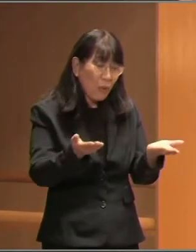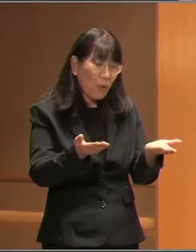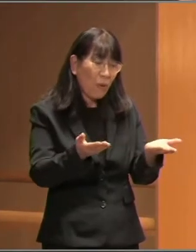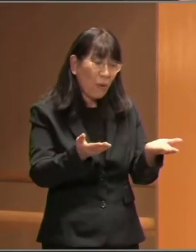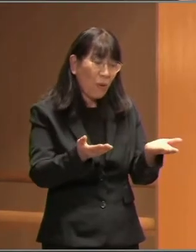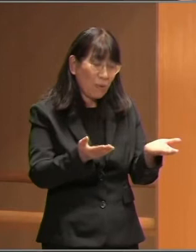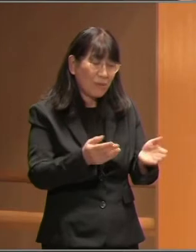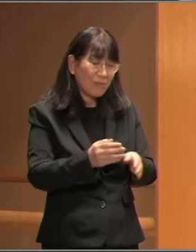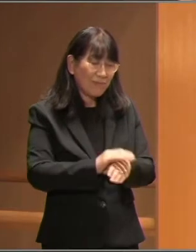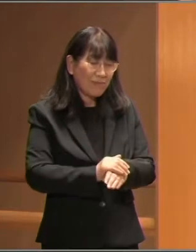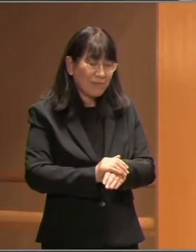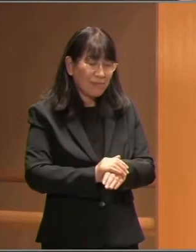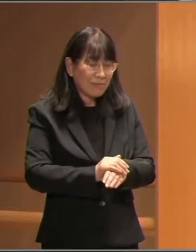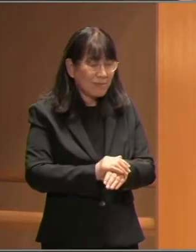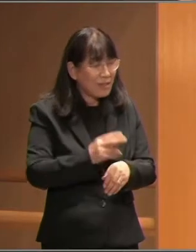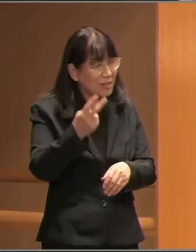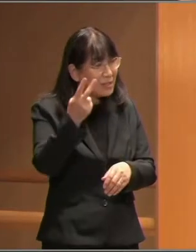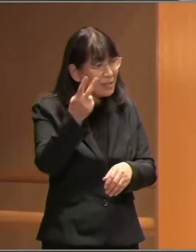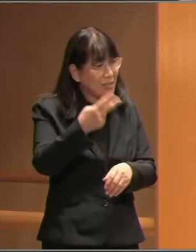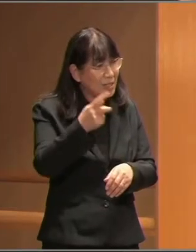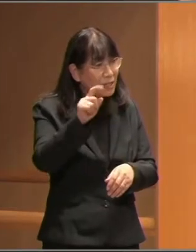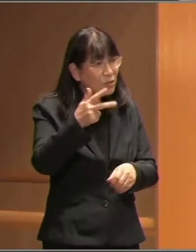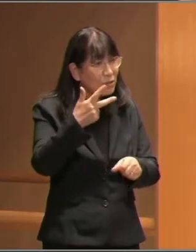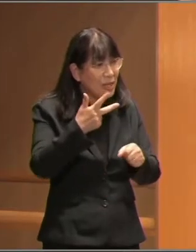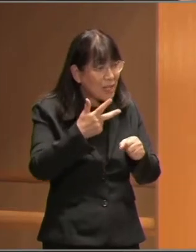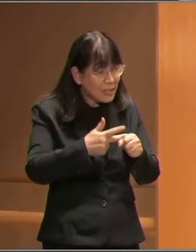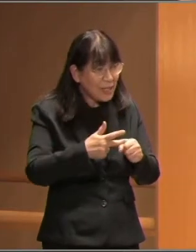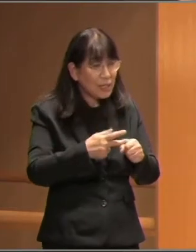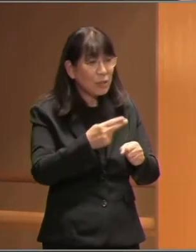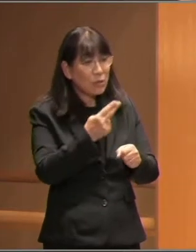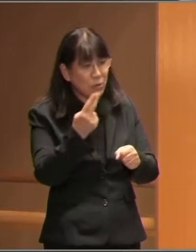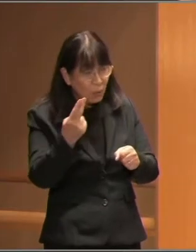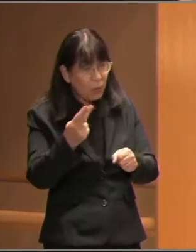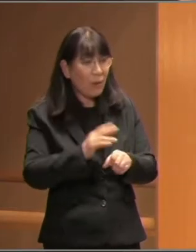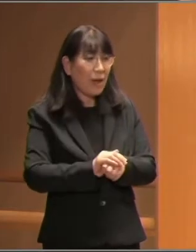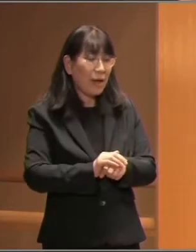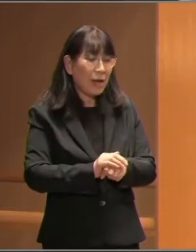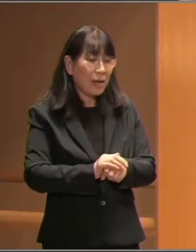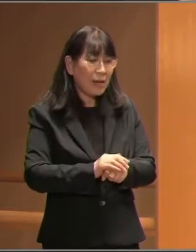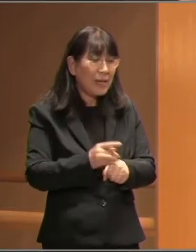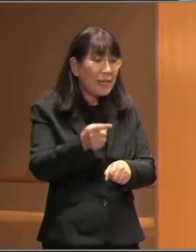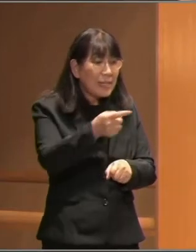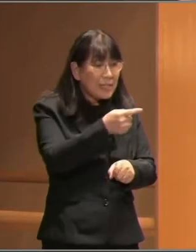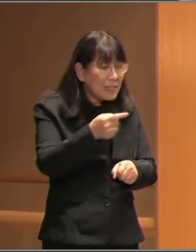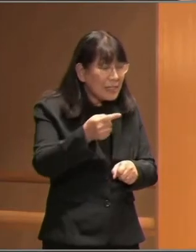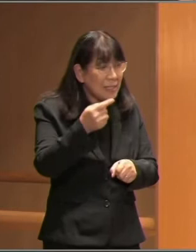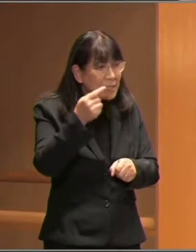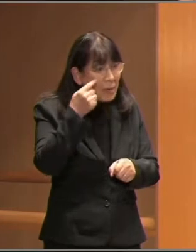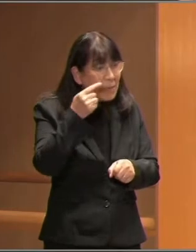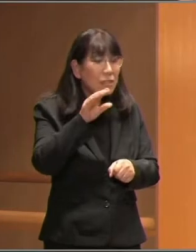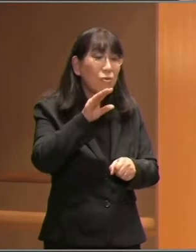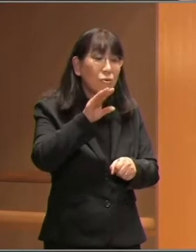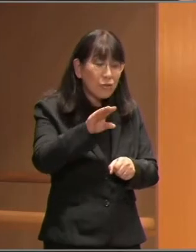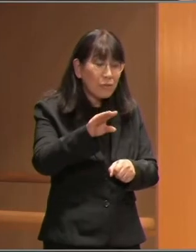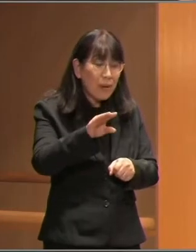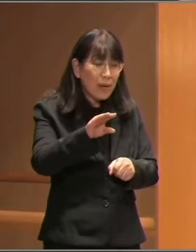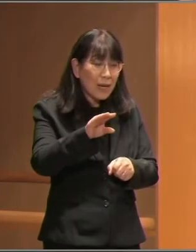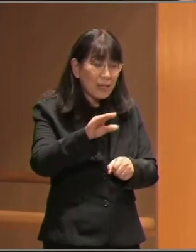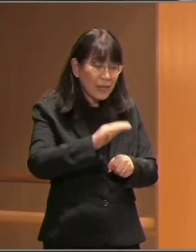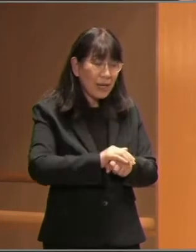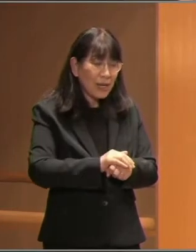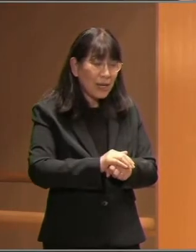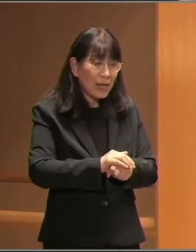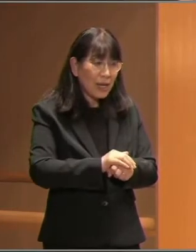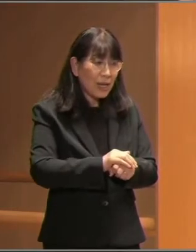if we really do that in just 4 years, but in 2 years, the fiscal 2017,